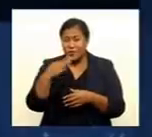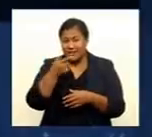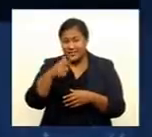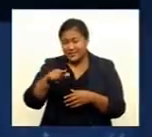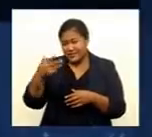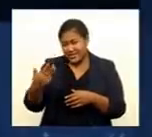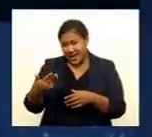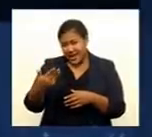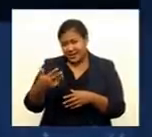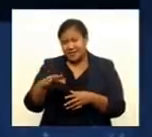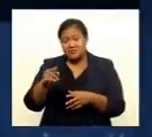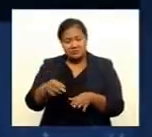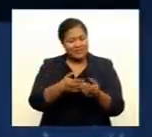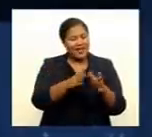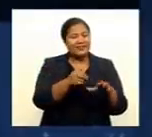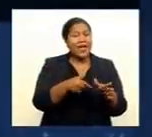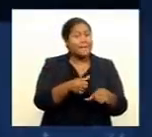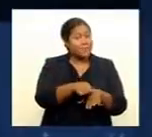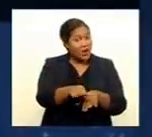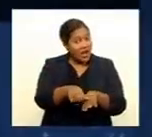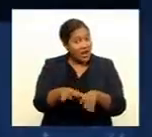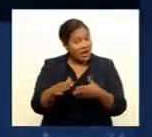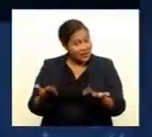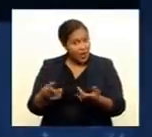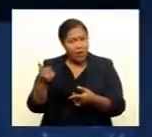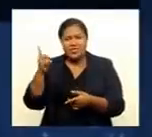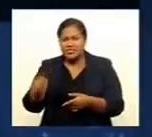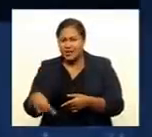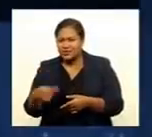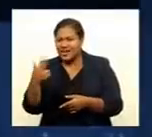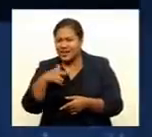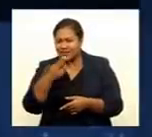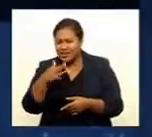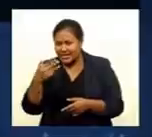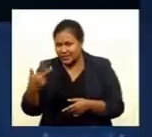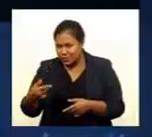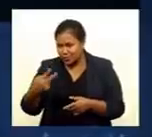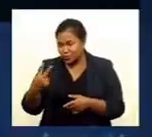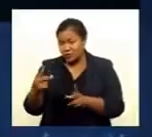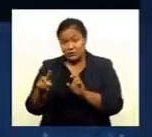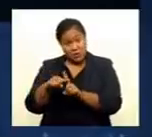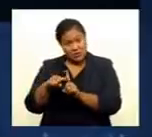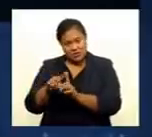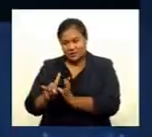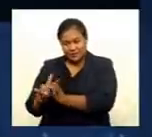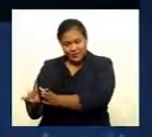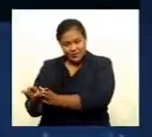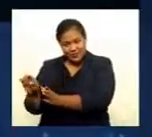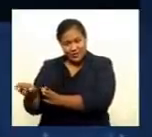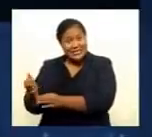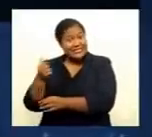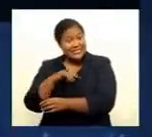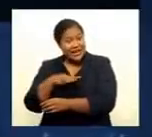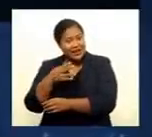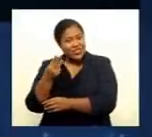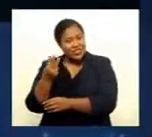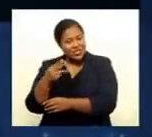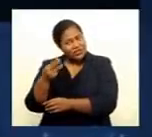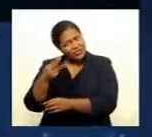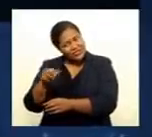2,479 cases since April. There are now 1,892 active cases in isolation with